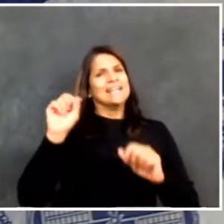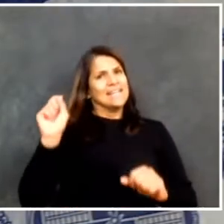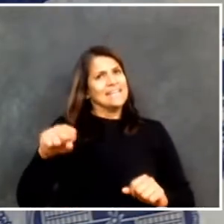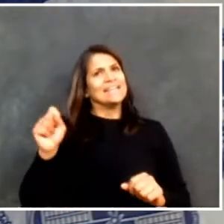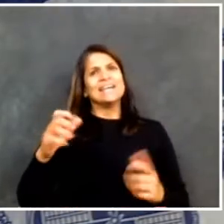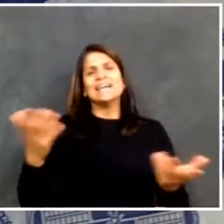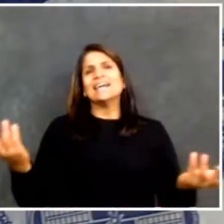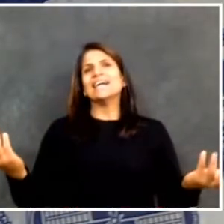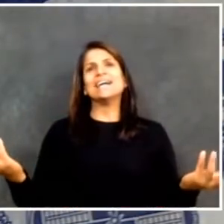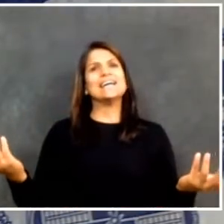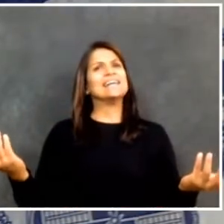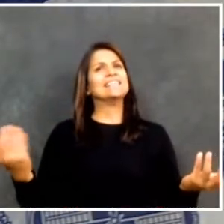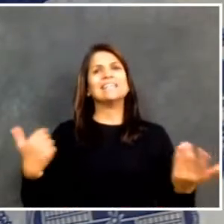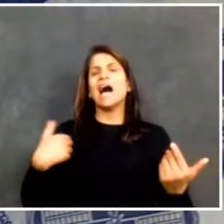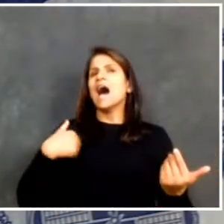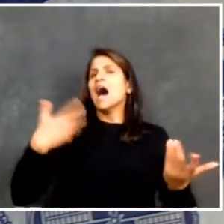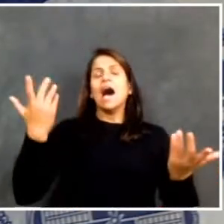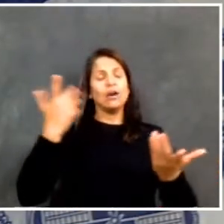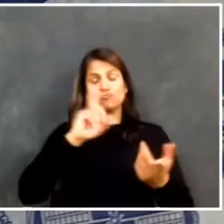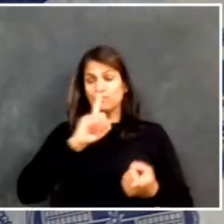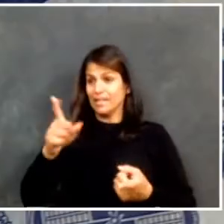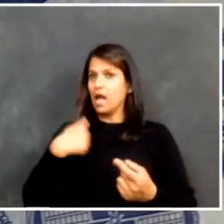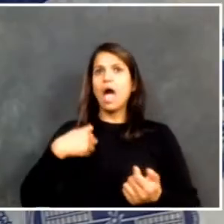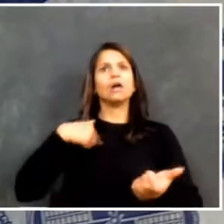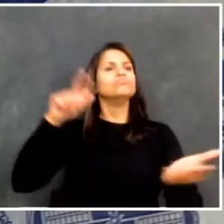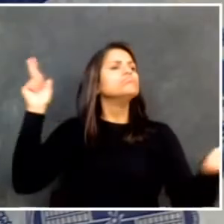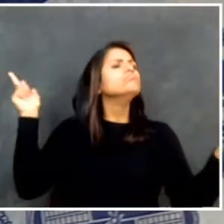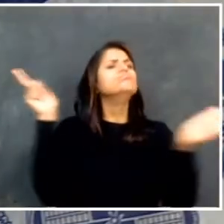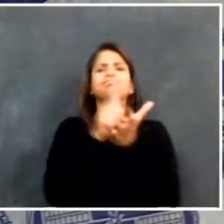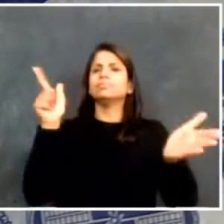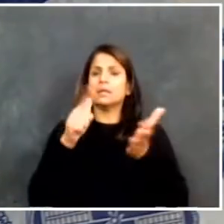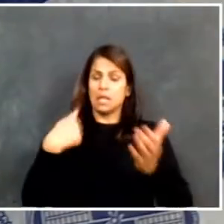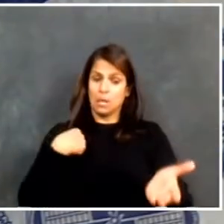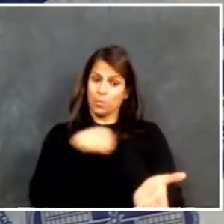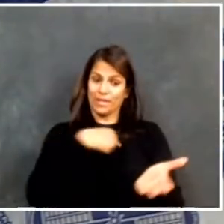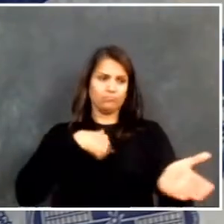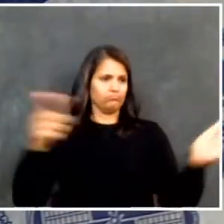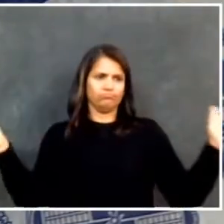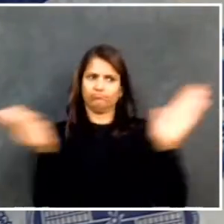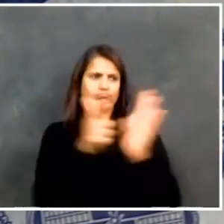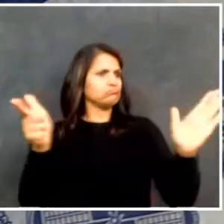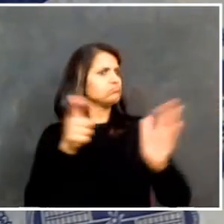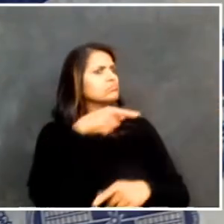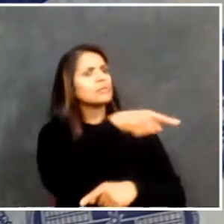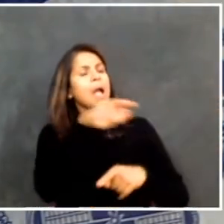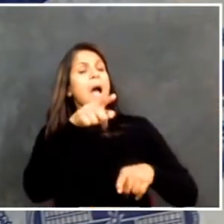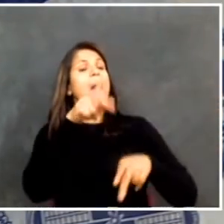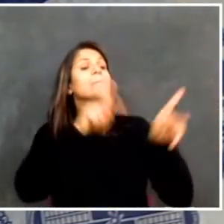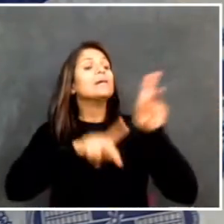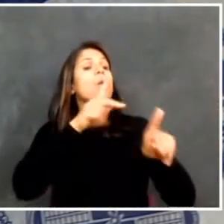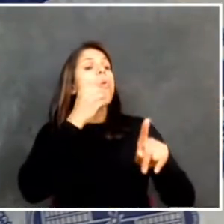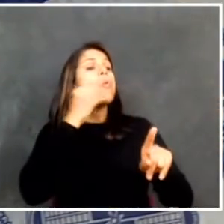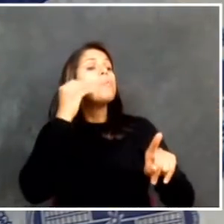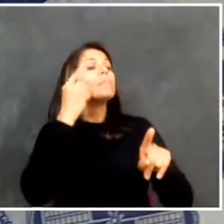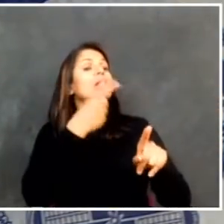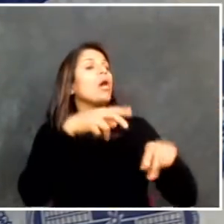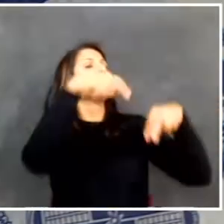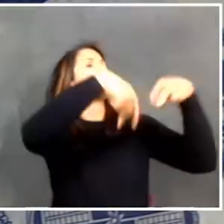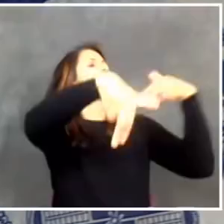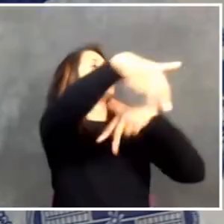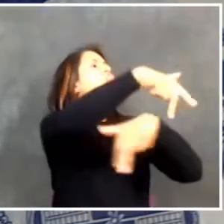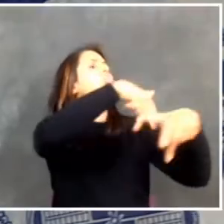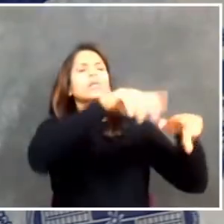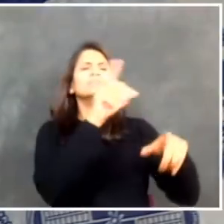or, deep in parks or industrial areas, and set up, places with, almost